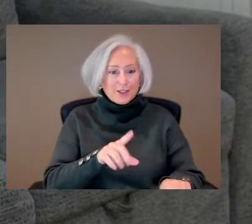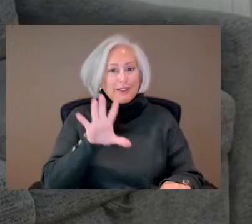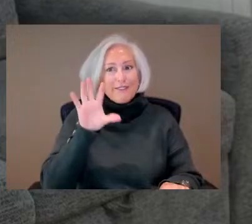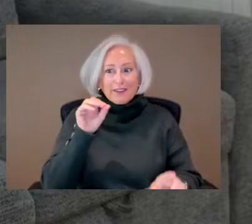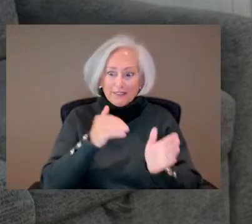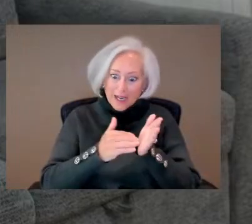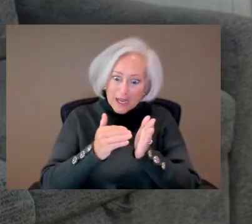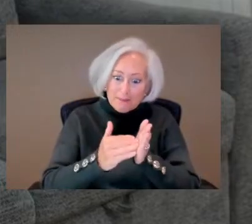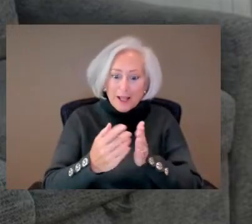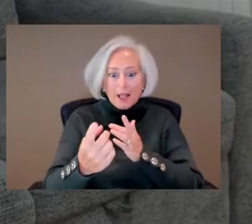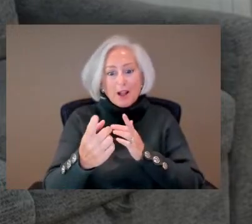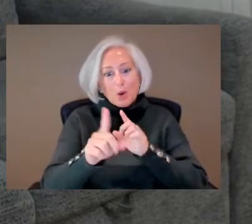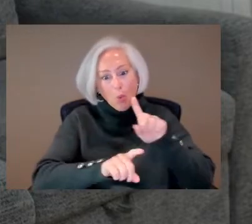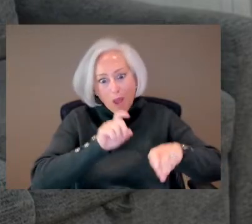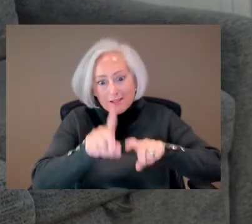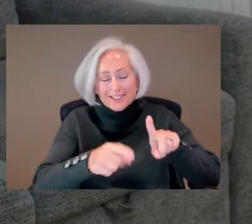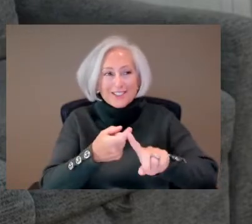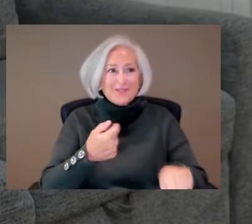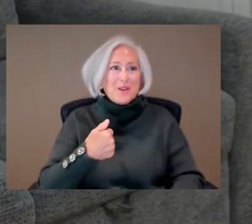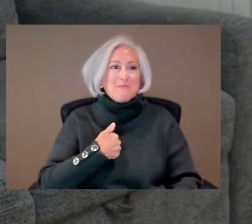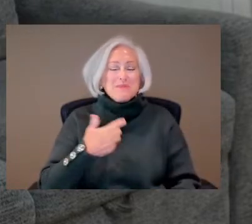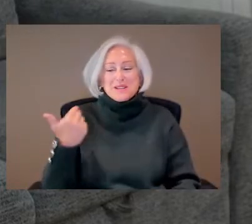from me before,